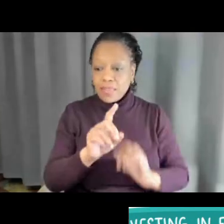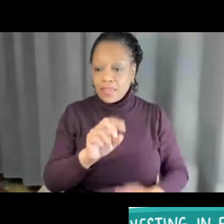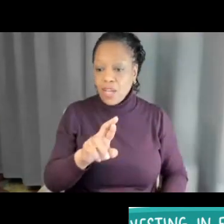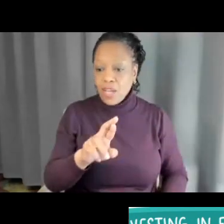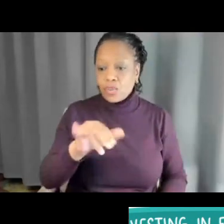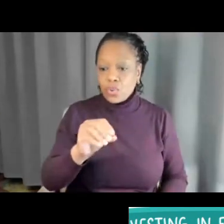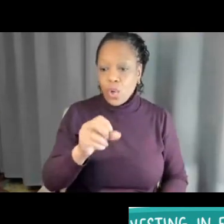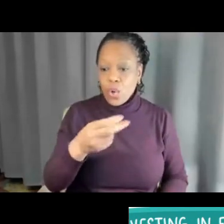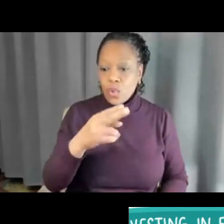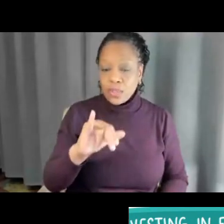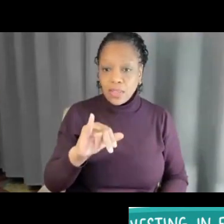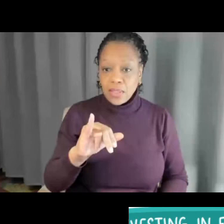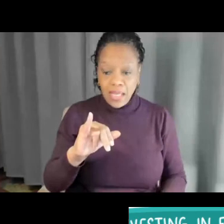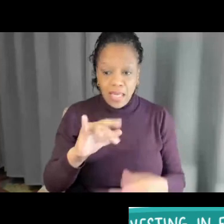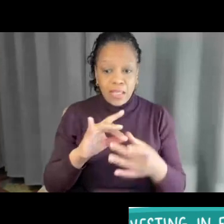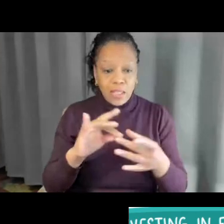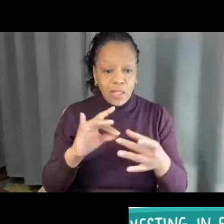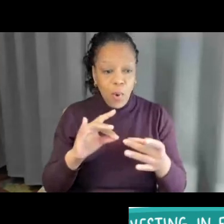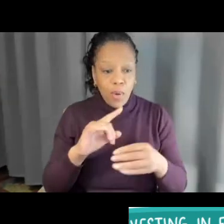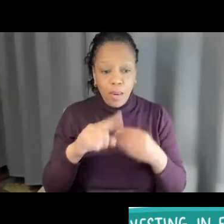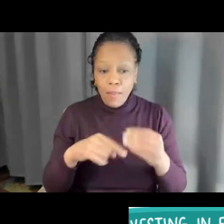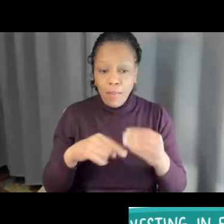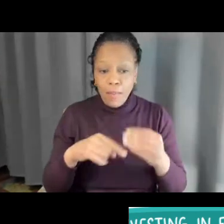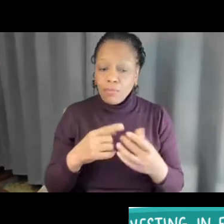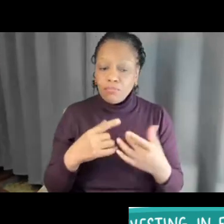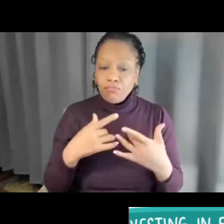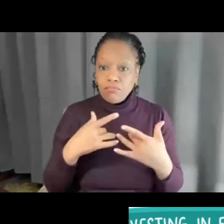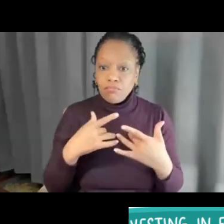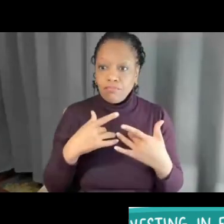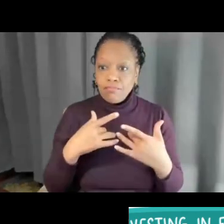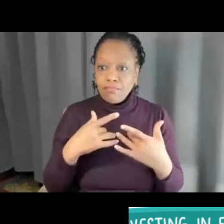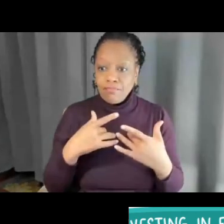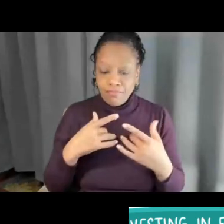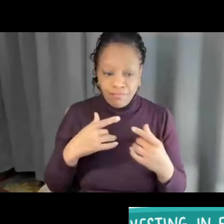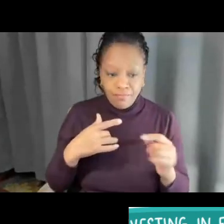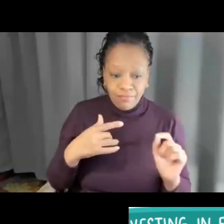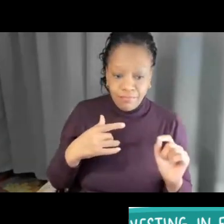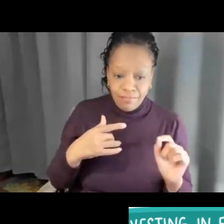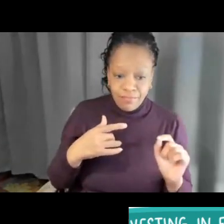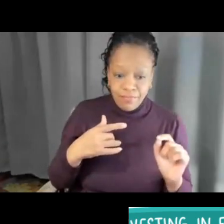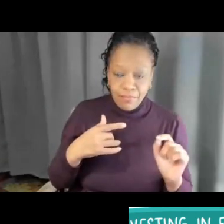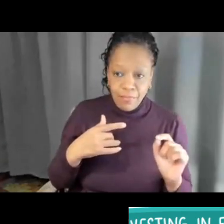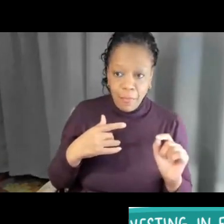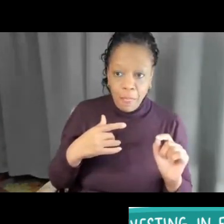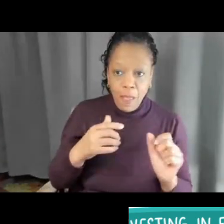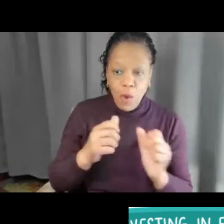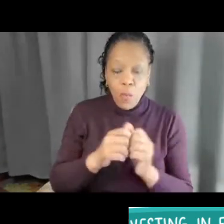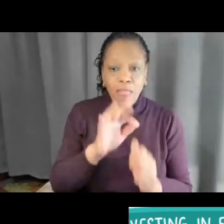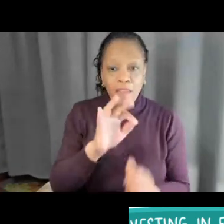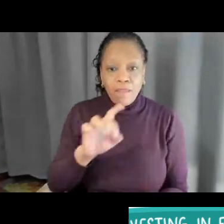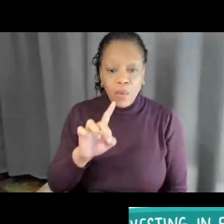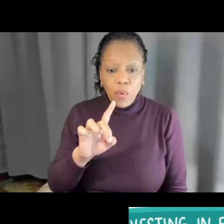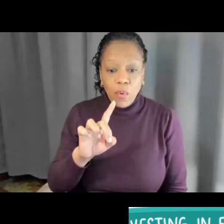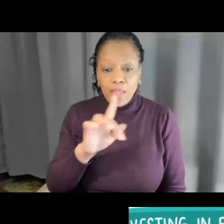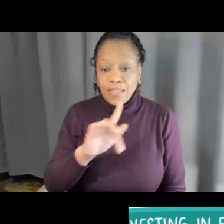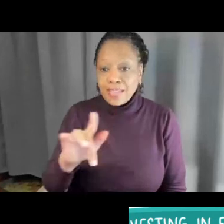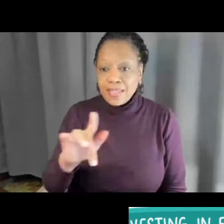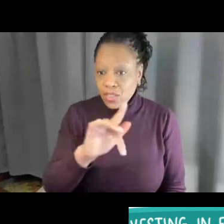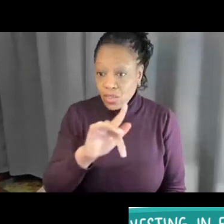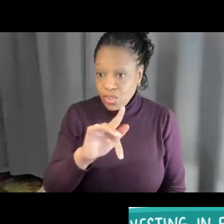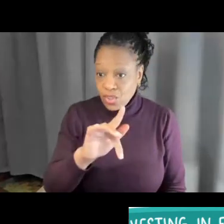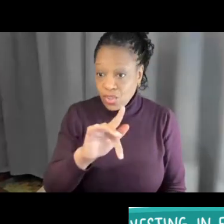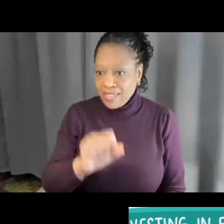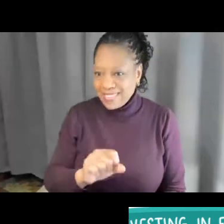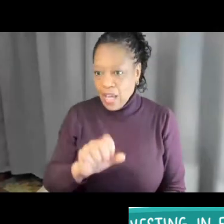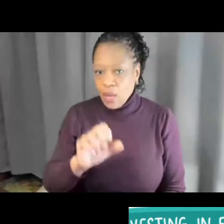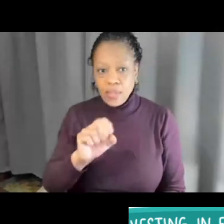We're getting the data. A lot of our communities that have been disinvested have been displaced into the suburbs, yet we don't seem to have as much